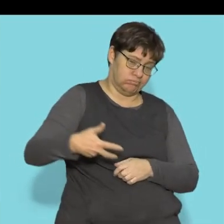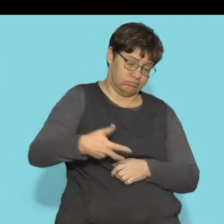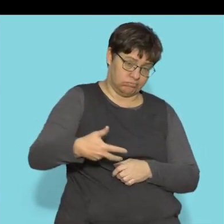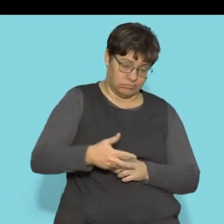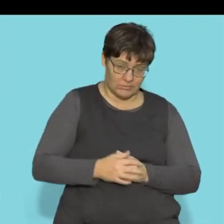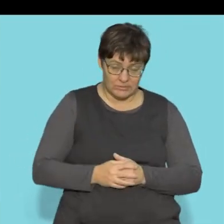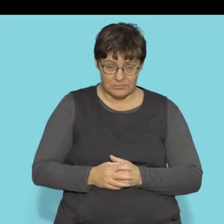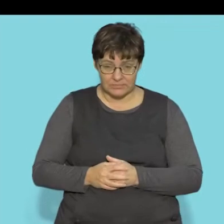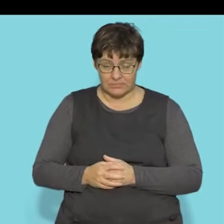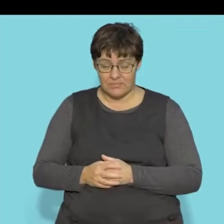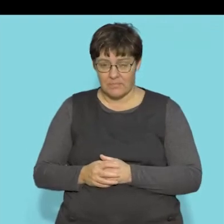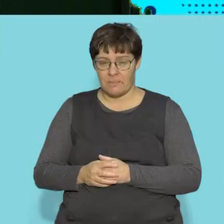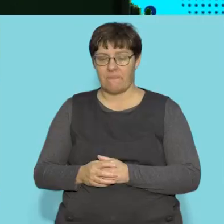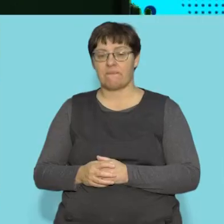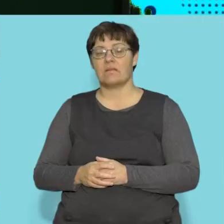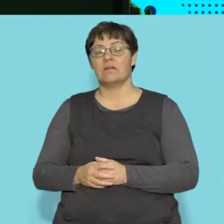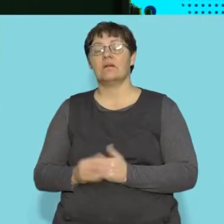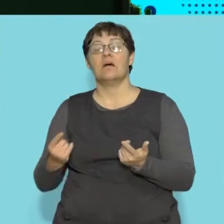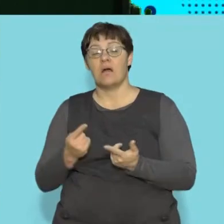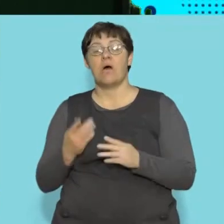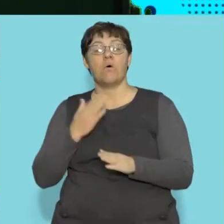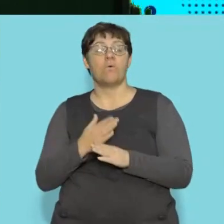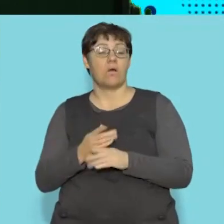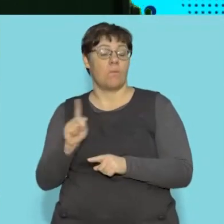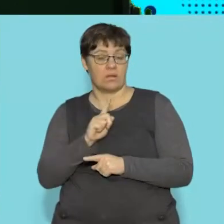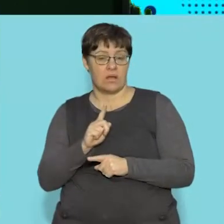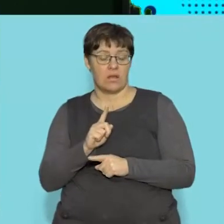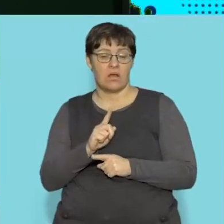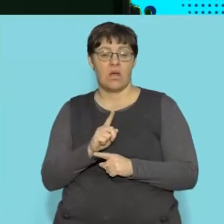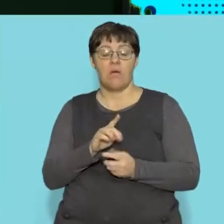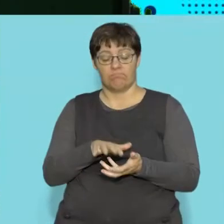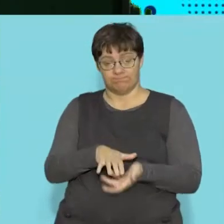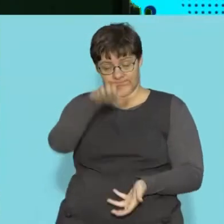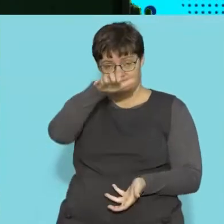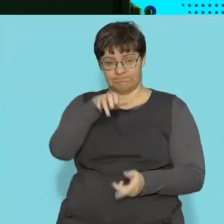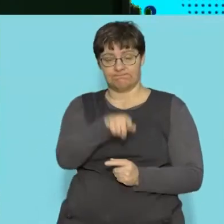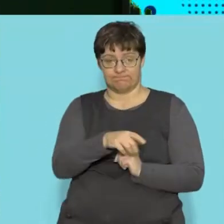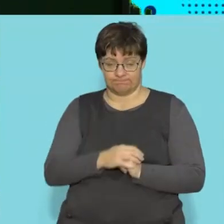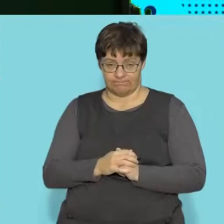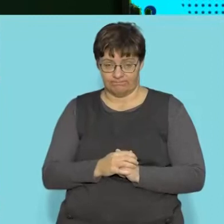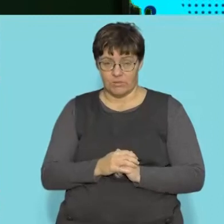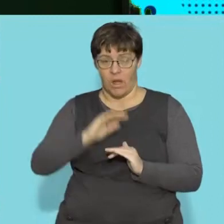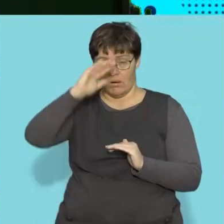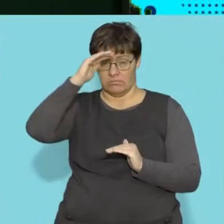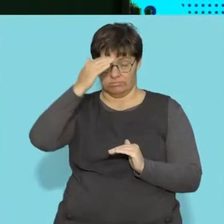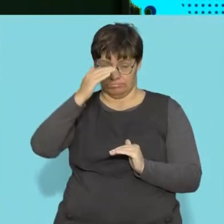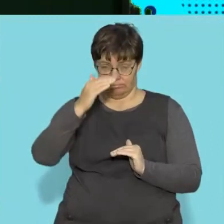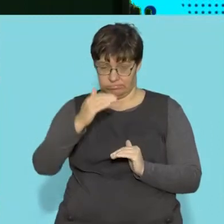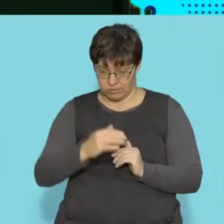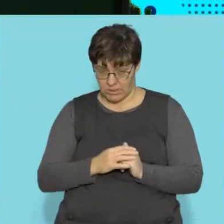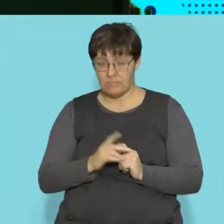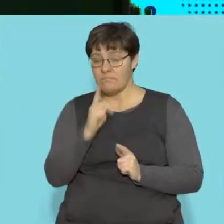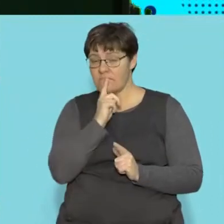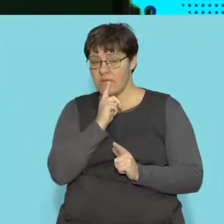system. So guys, we're going to be working with the volume of the tank. So before we can actually dive into